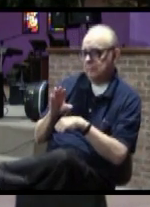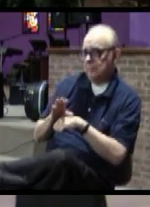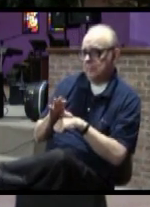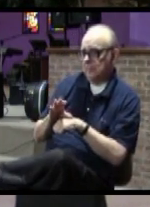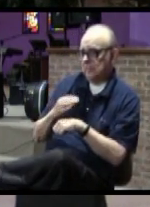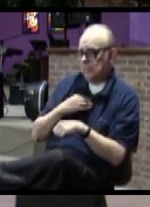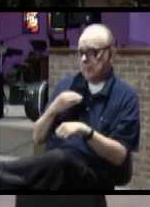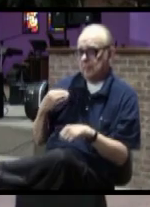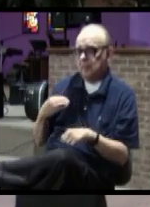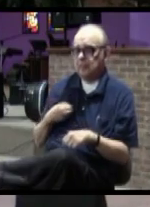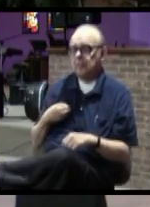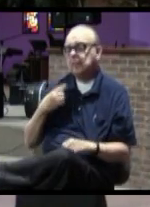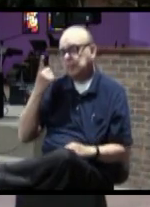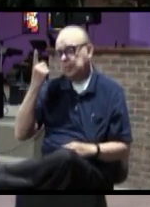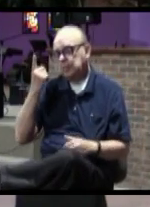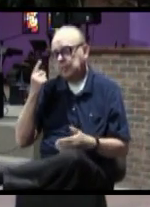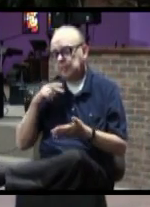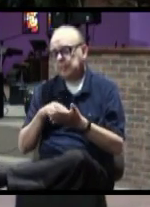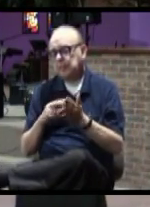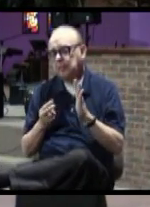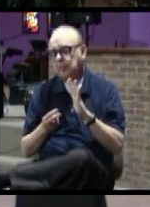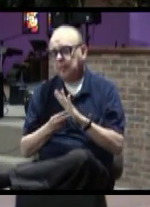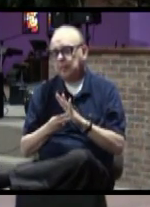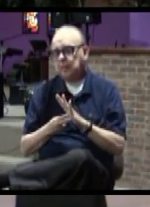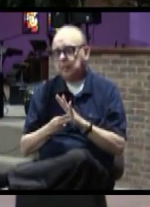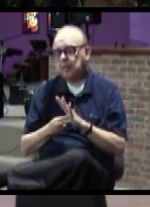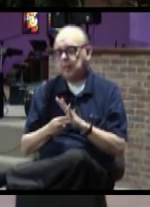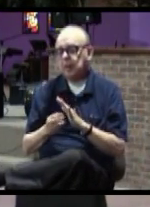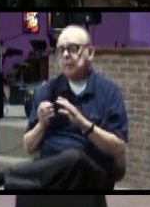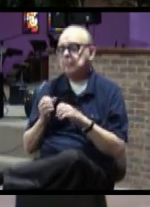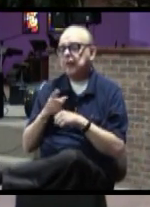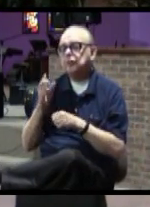When you come into this church and membership in this church and understanding